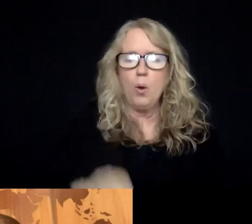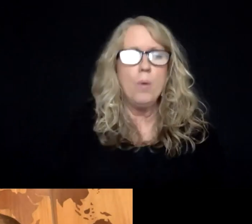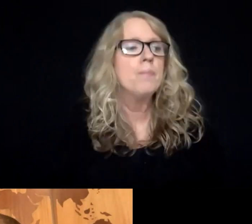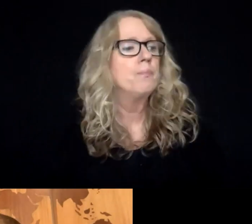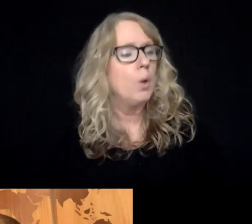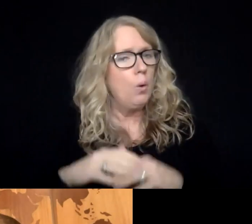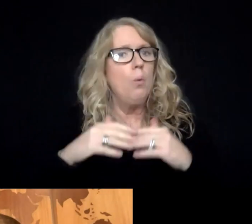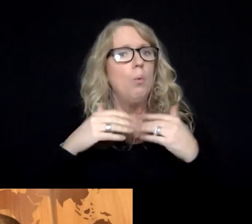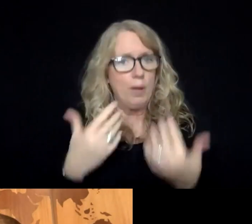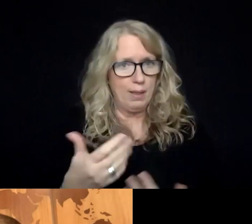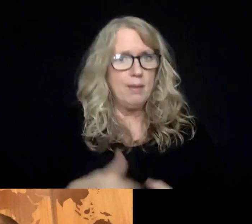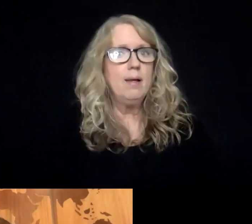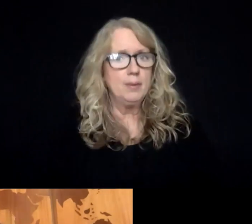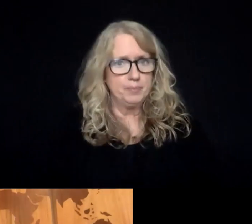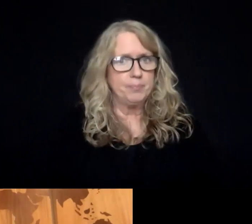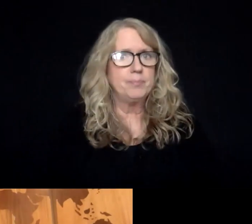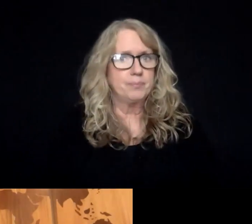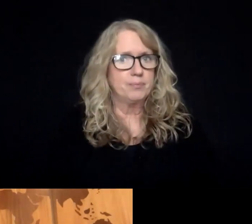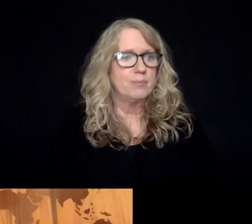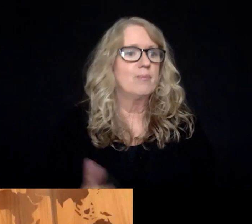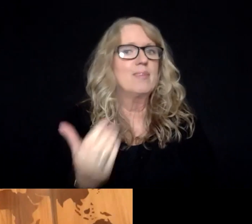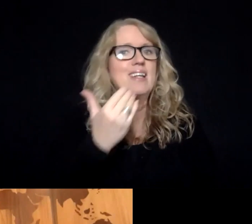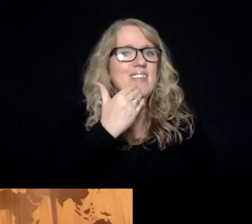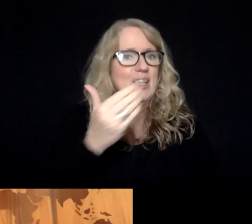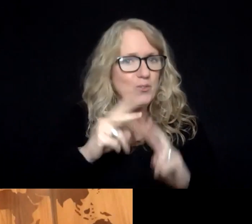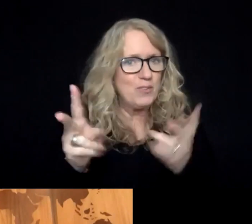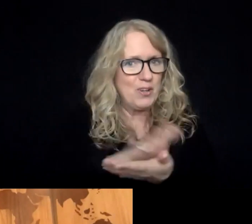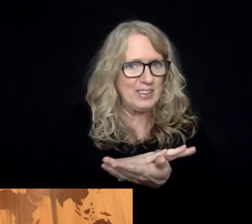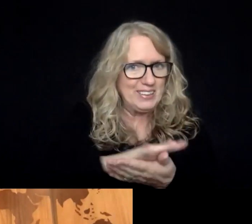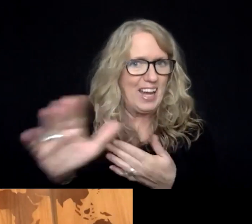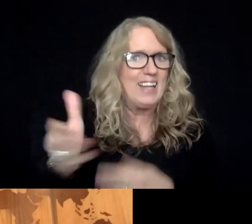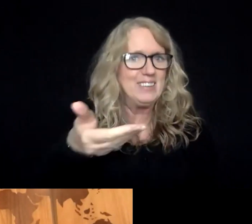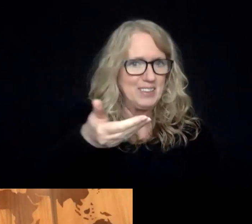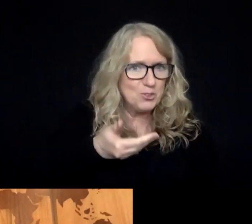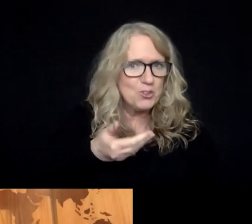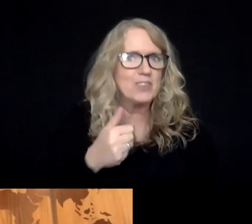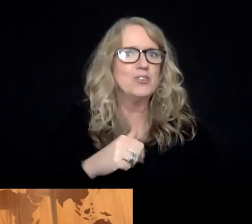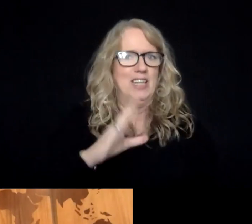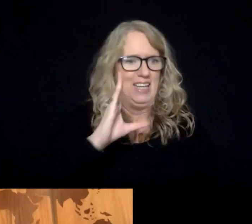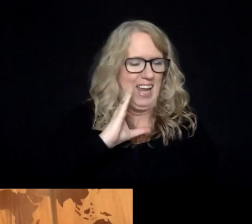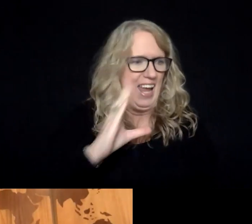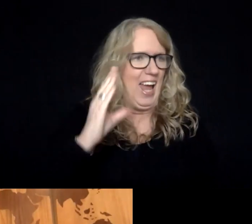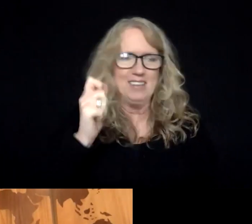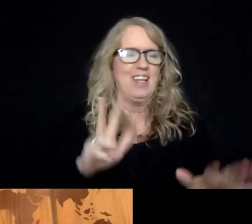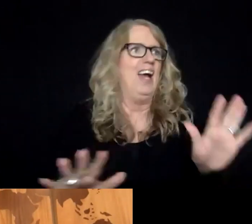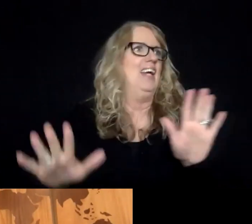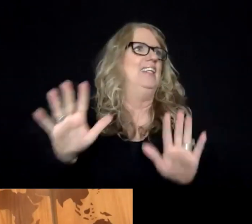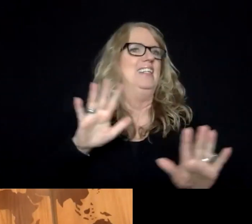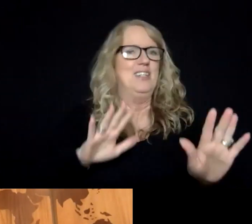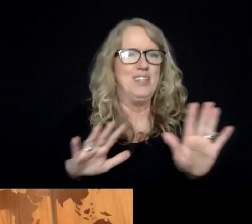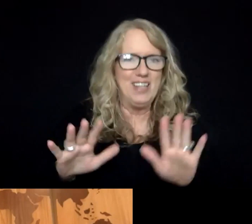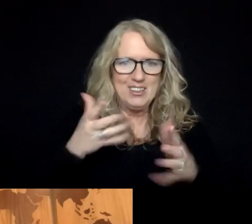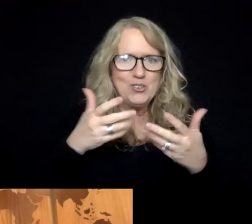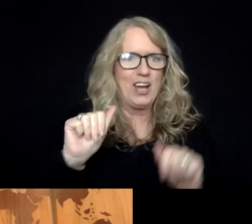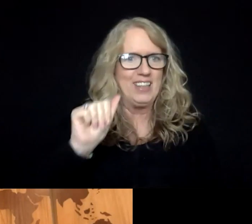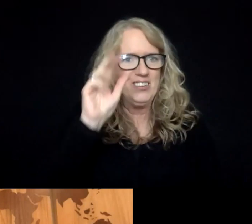Well, first off, thanks for the very nice introduction. I say as I flail for a moment here, trying to come up with something that